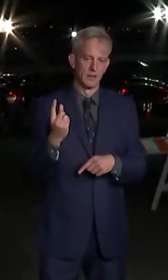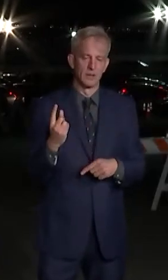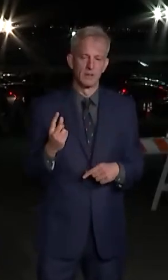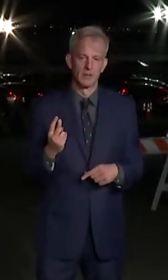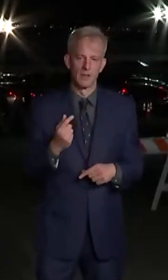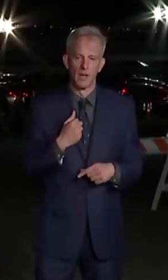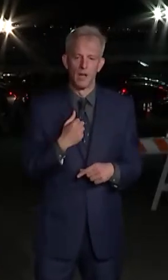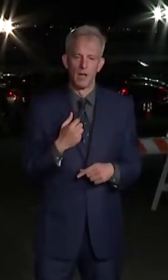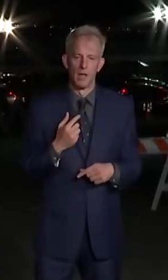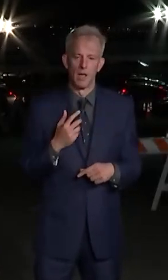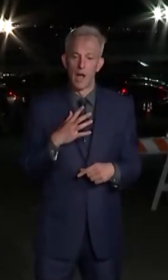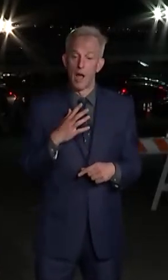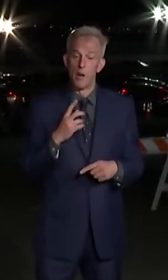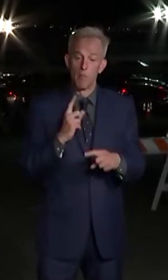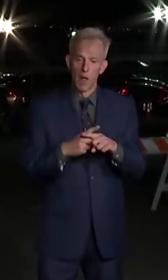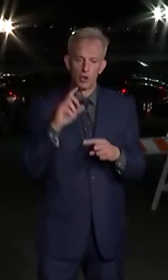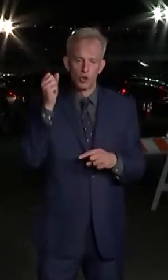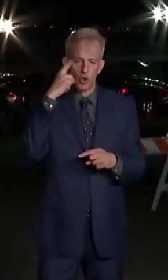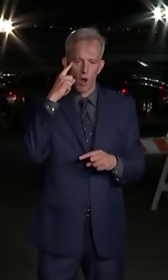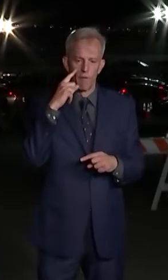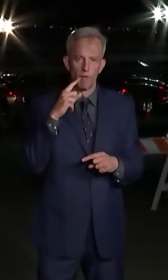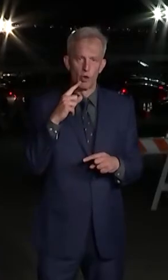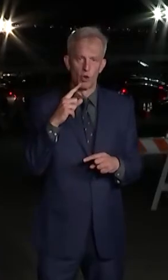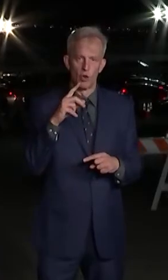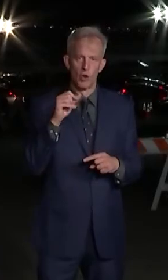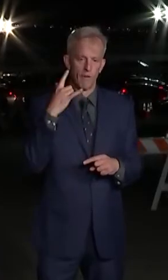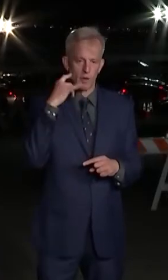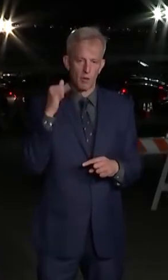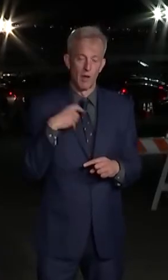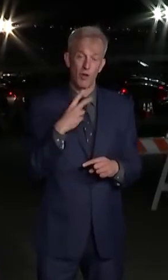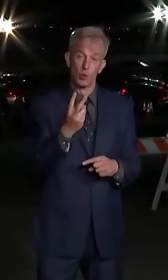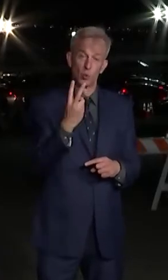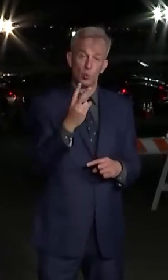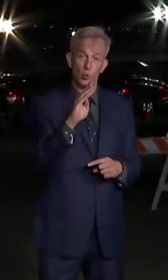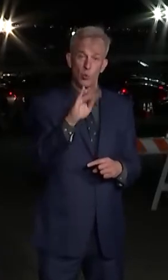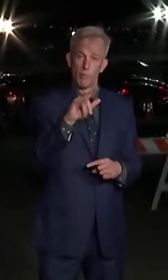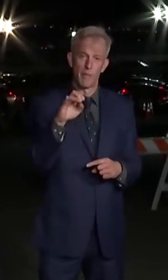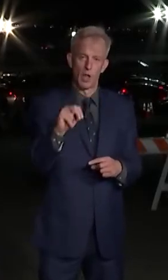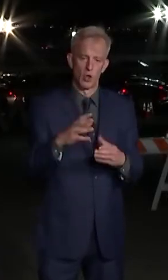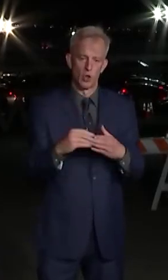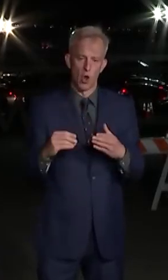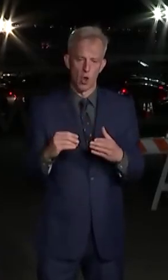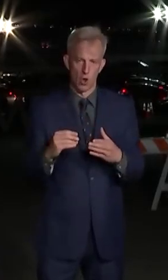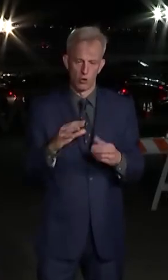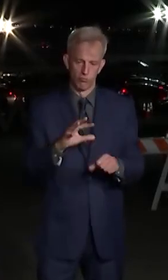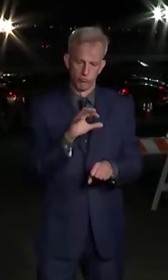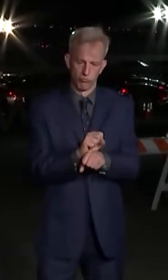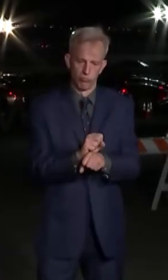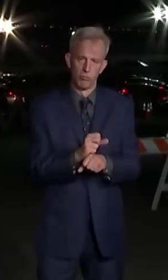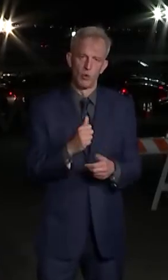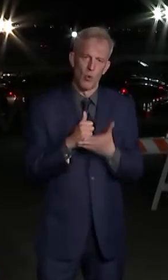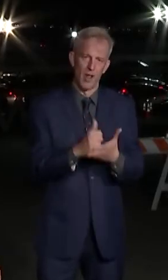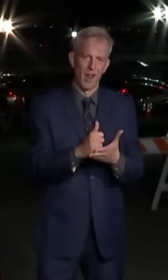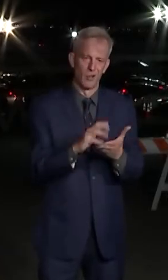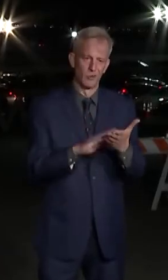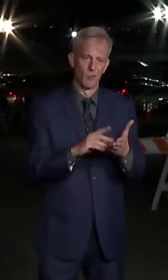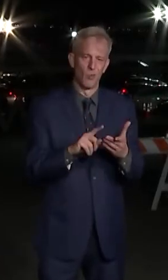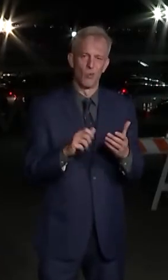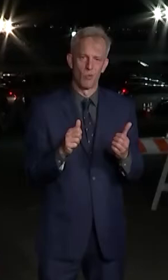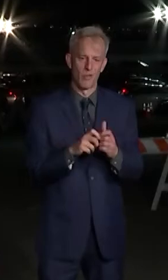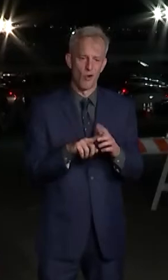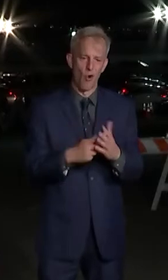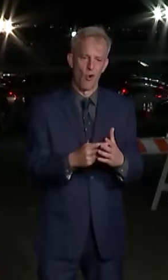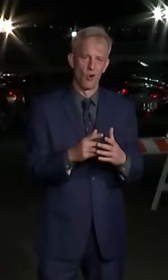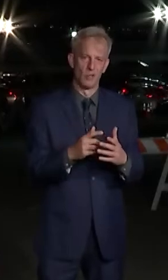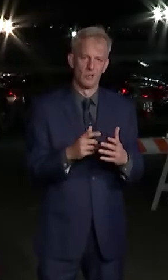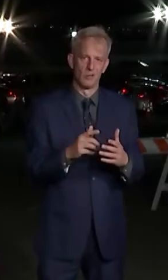Spanish. Governor Newsom has put some billions of dollars, I think it's $2 billion aside to help schools with early start. 100% supportive.